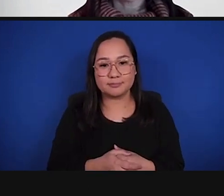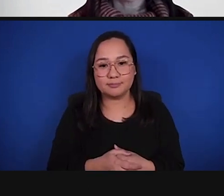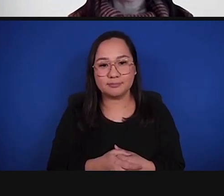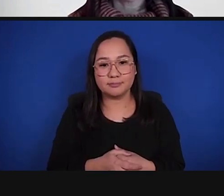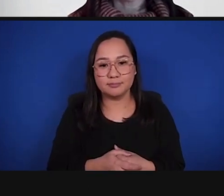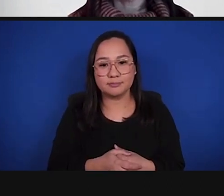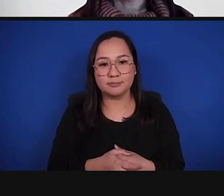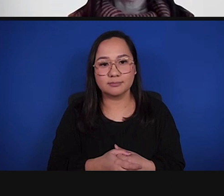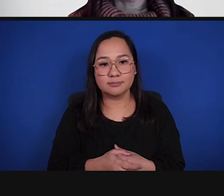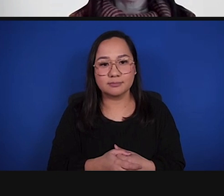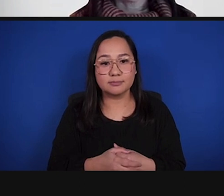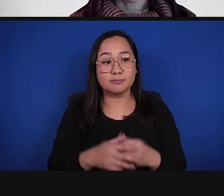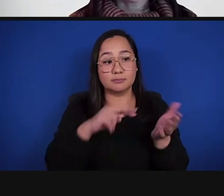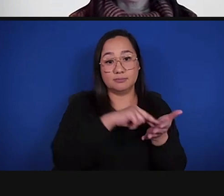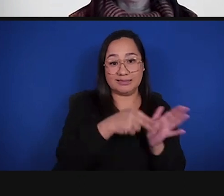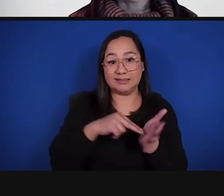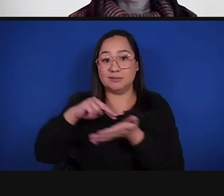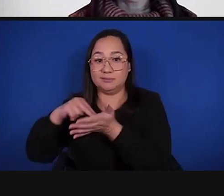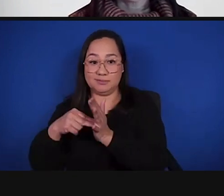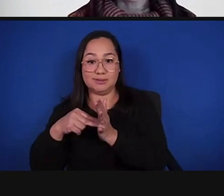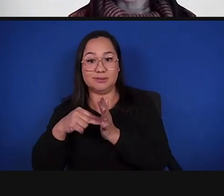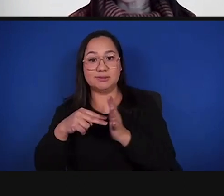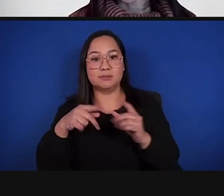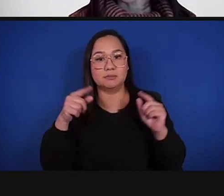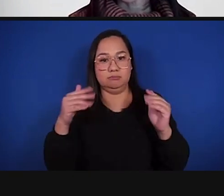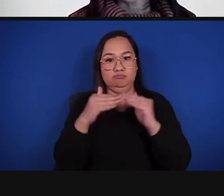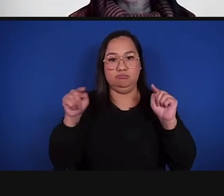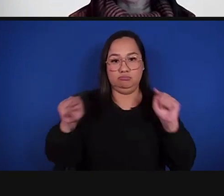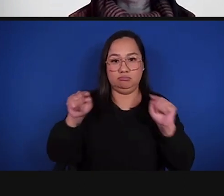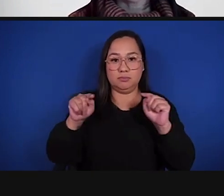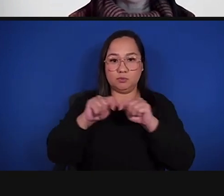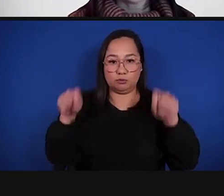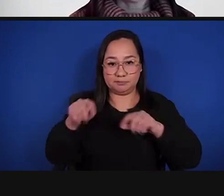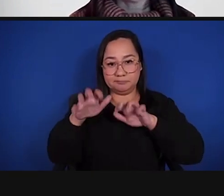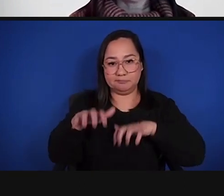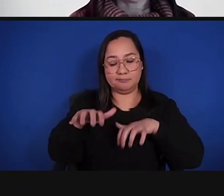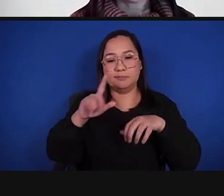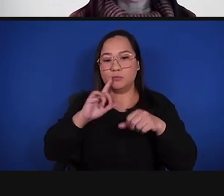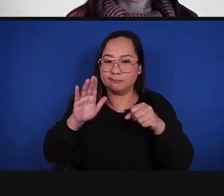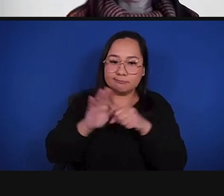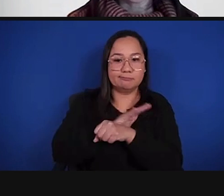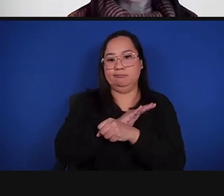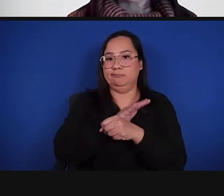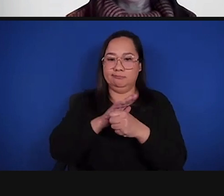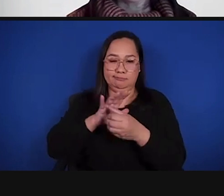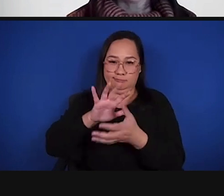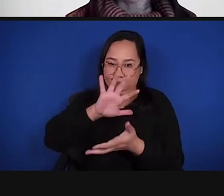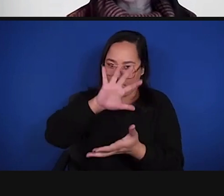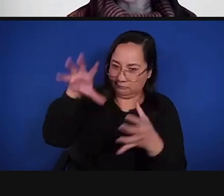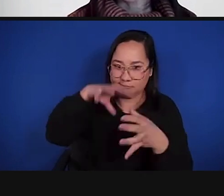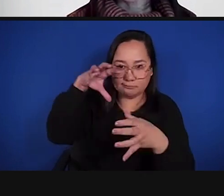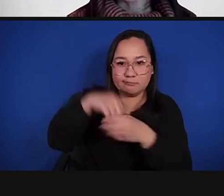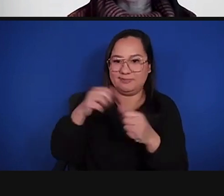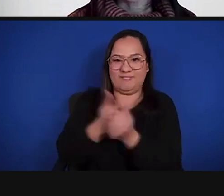So meaning for meaning transcription is a complete conveyance of everything that a speaker is intending to say, and it's just results in a transcript